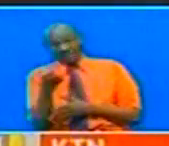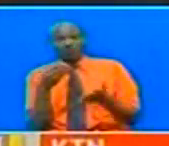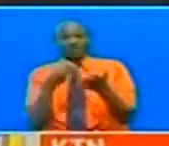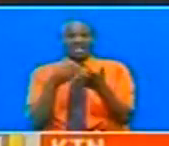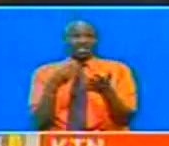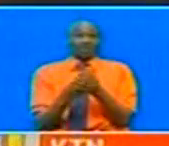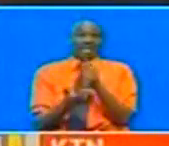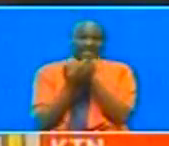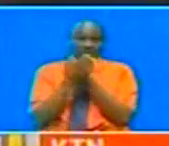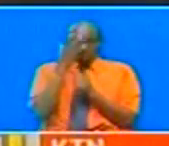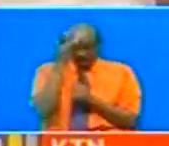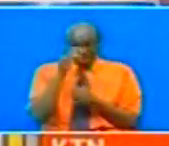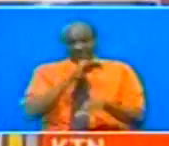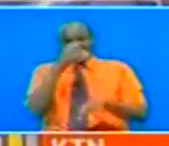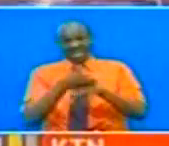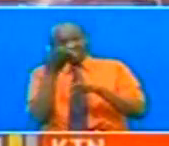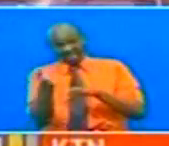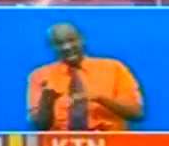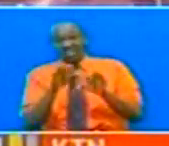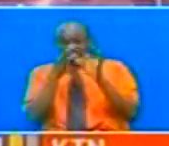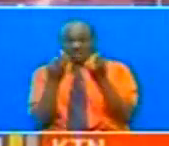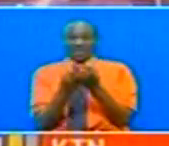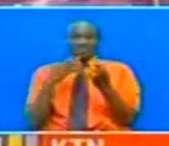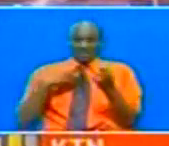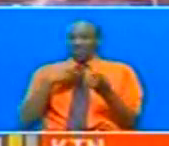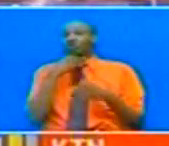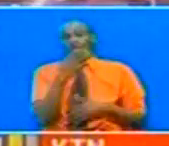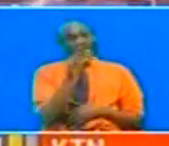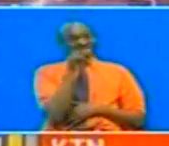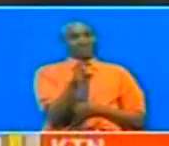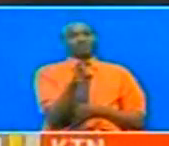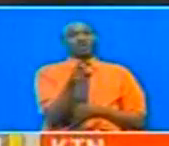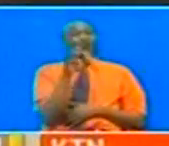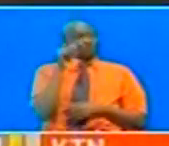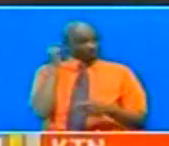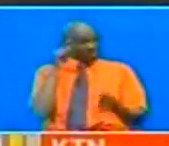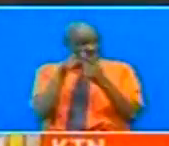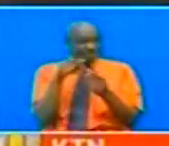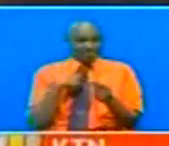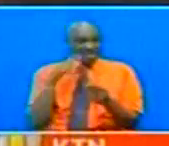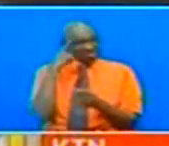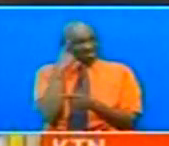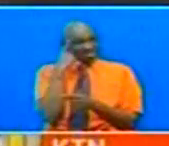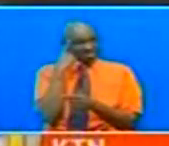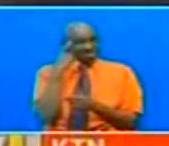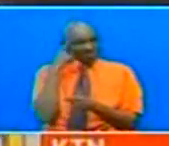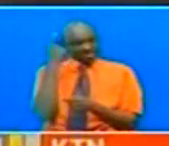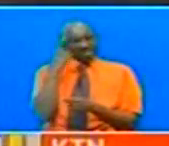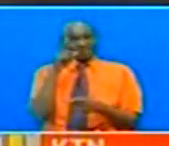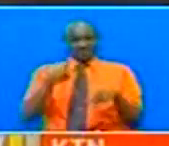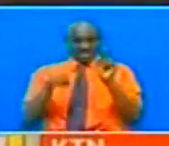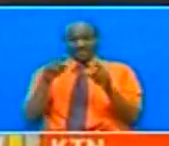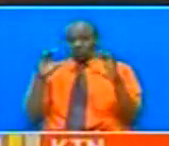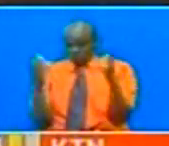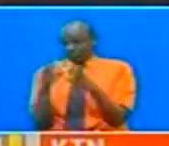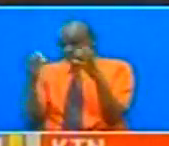financial aid because they're pregnant and their family has disowned them. For that purpose, I think these various